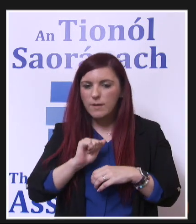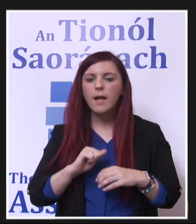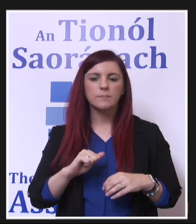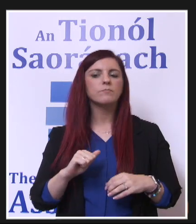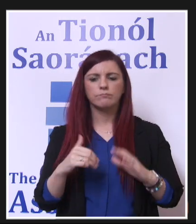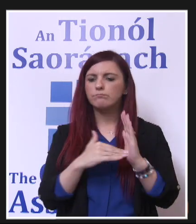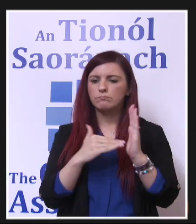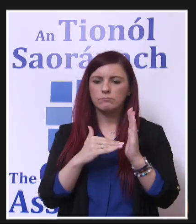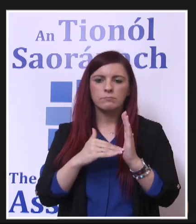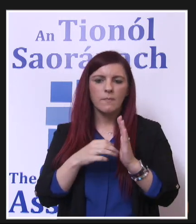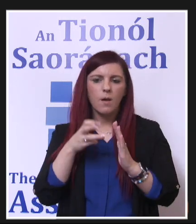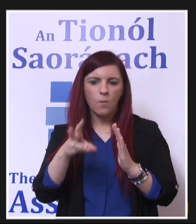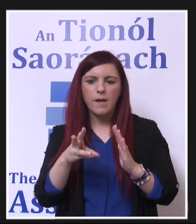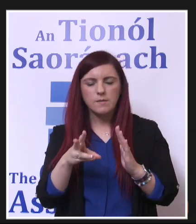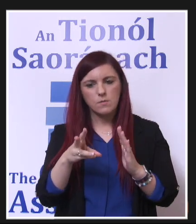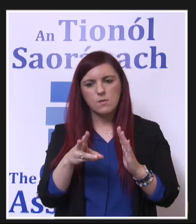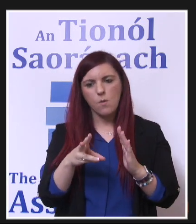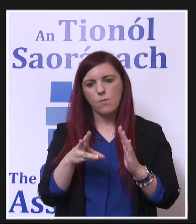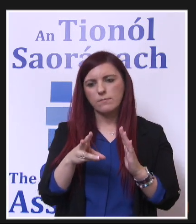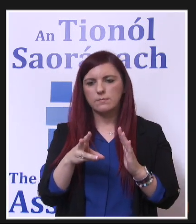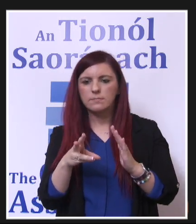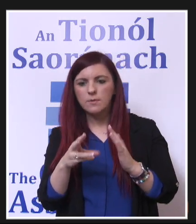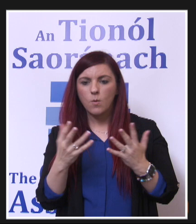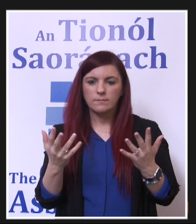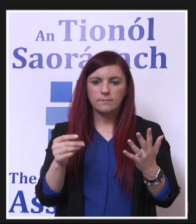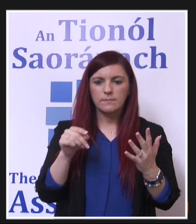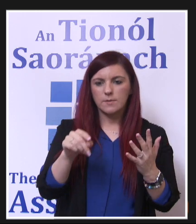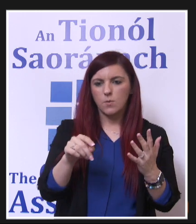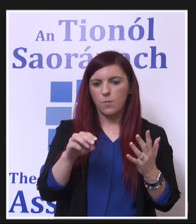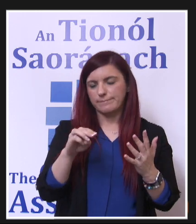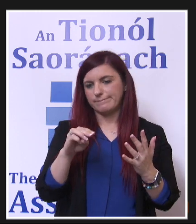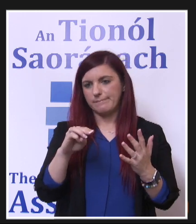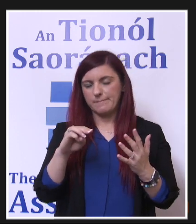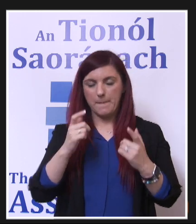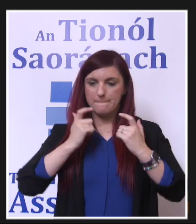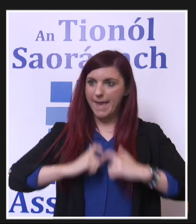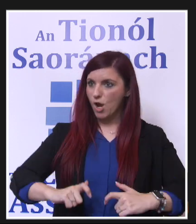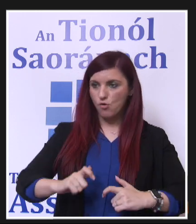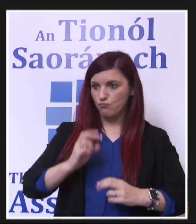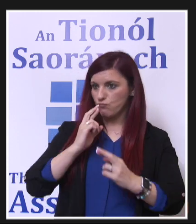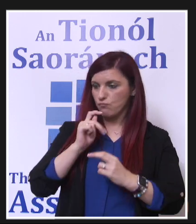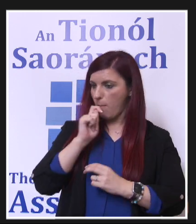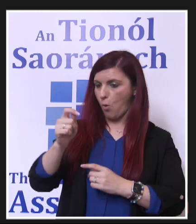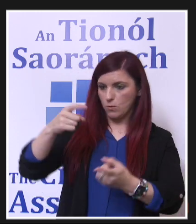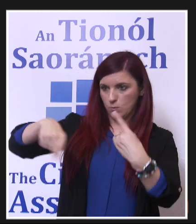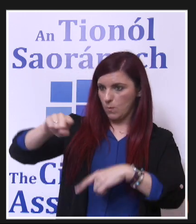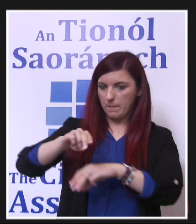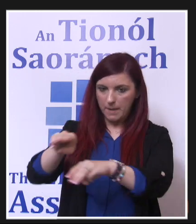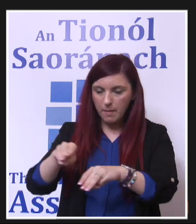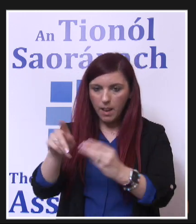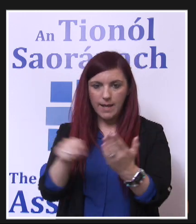I mean, very similar. The mayor is answerable to the people. There's an election every 4